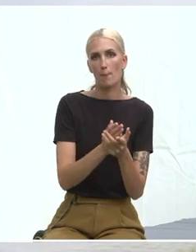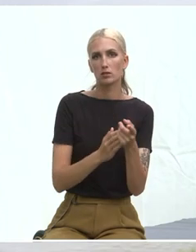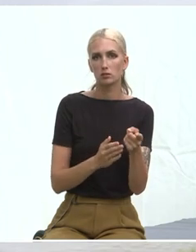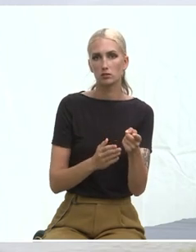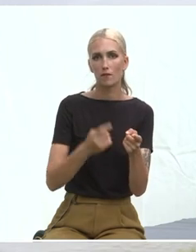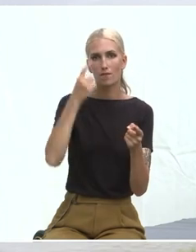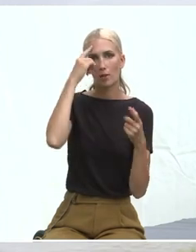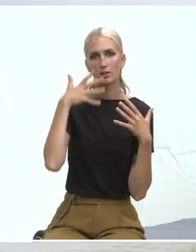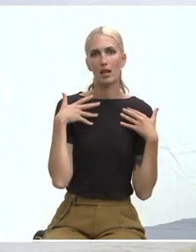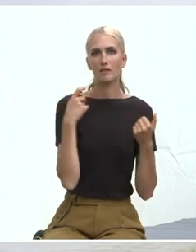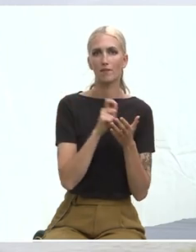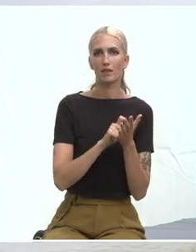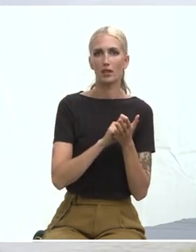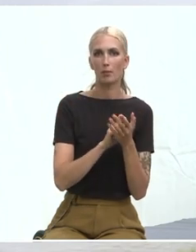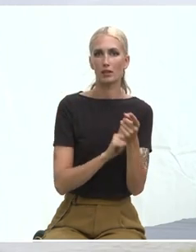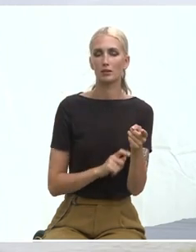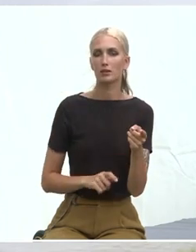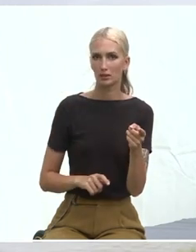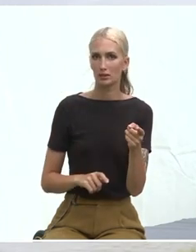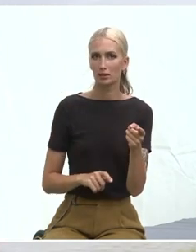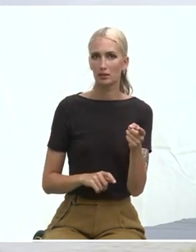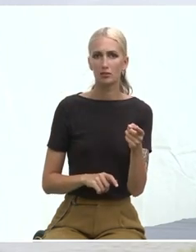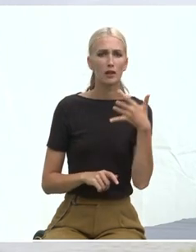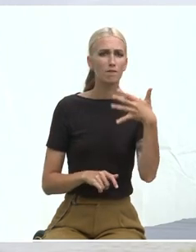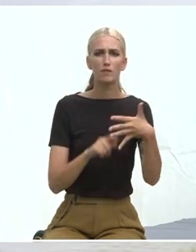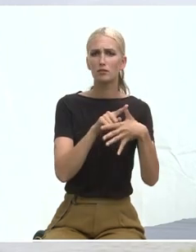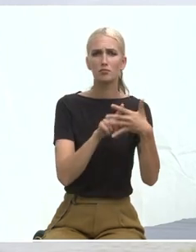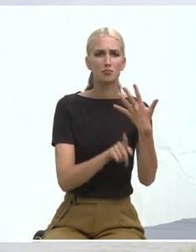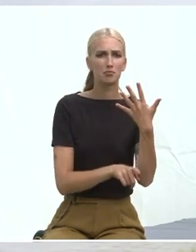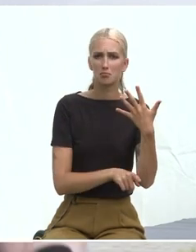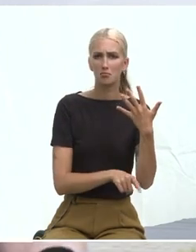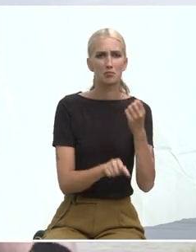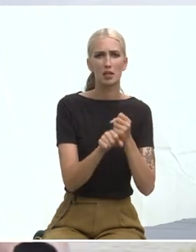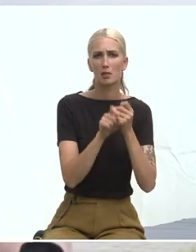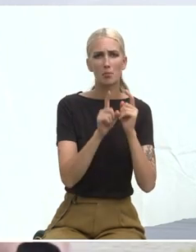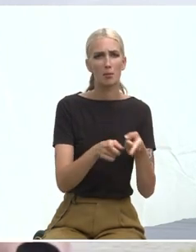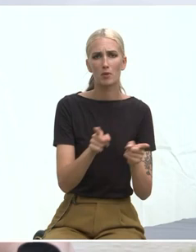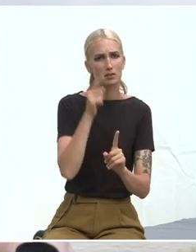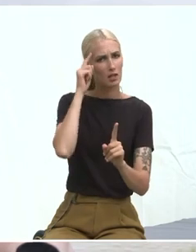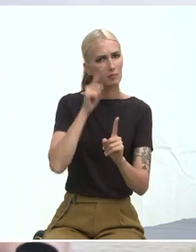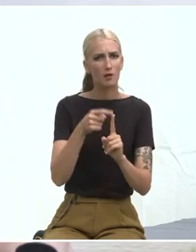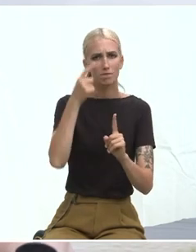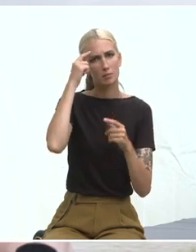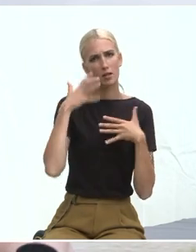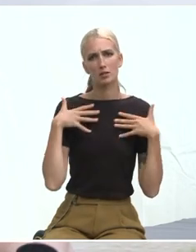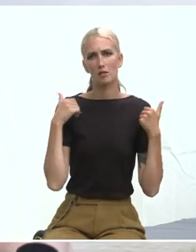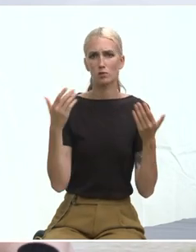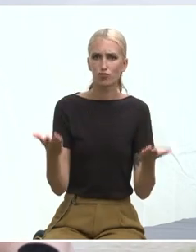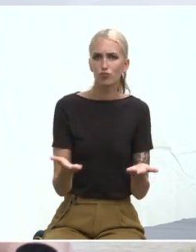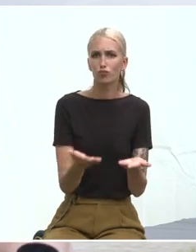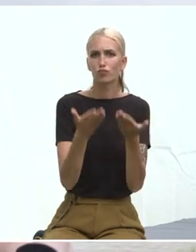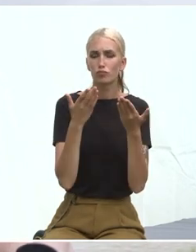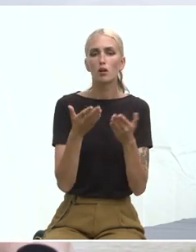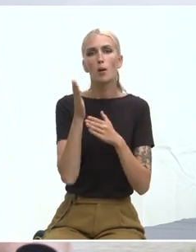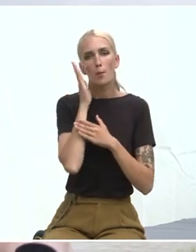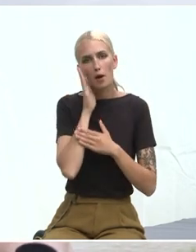vitamins. So, which is basically five things you should do for your mental health. Get enough sleep, spend